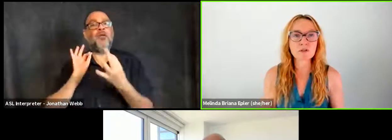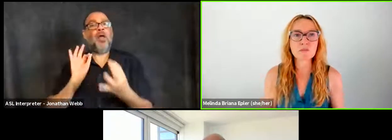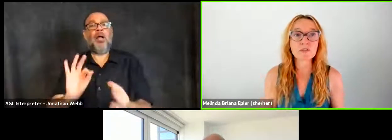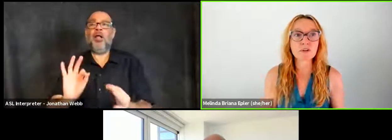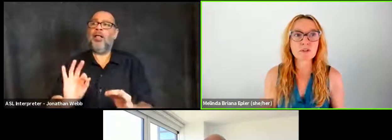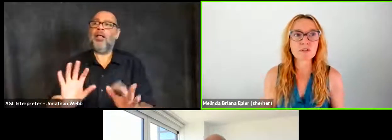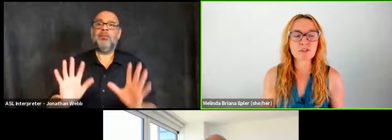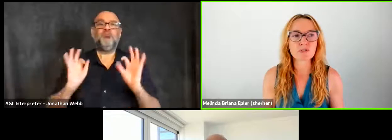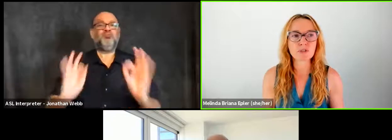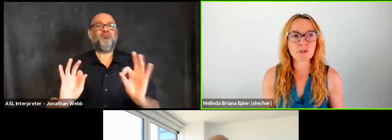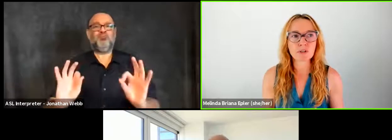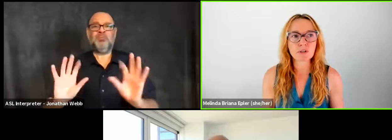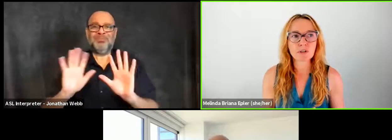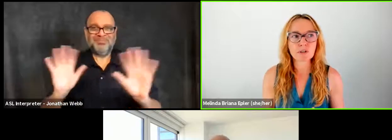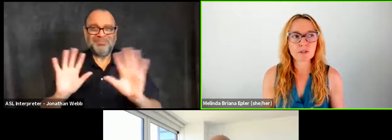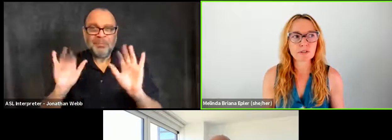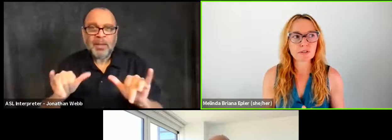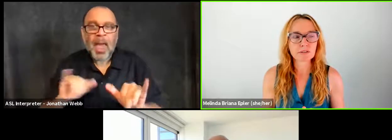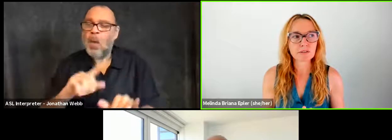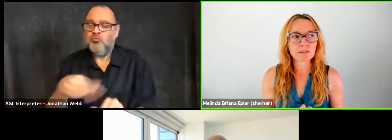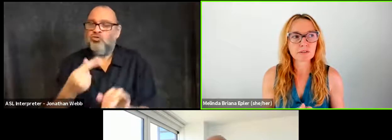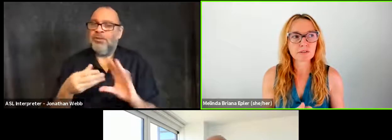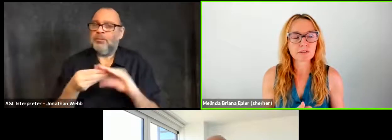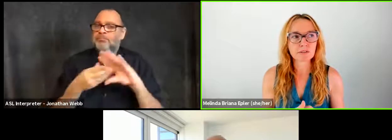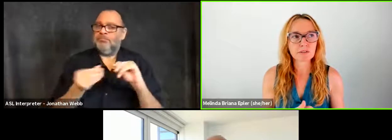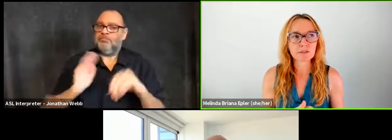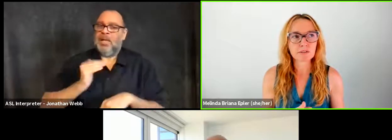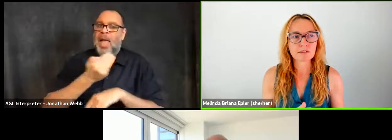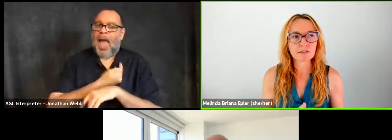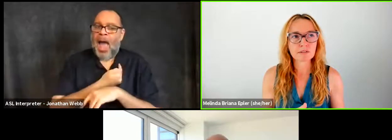just in terms of our interracial